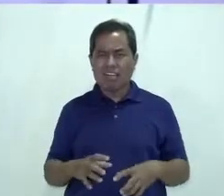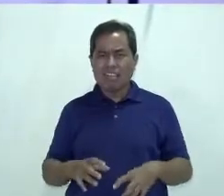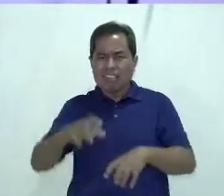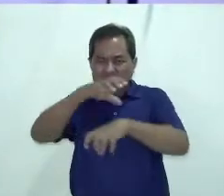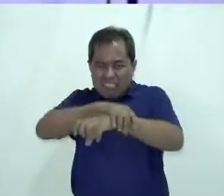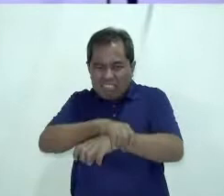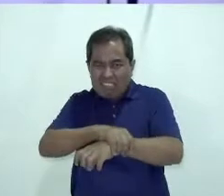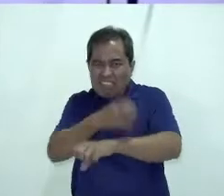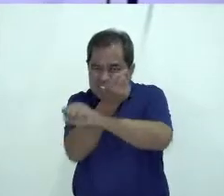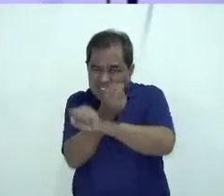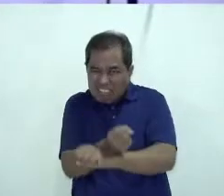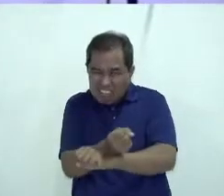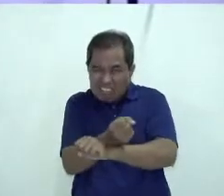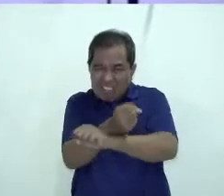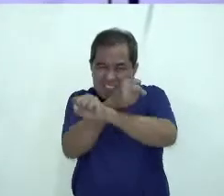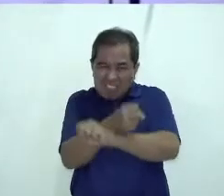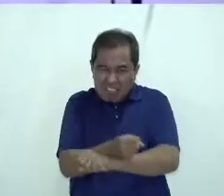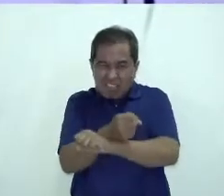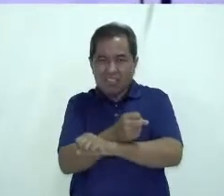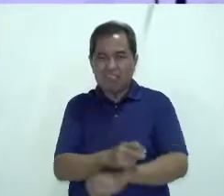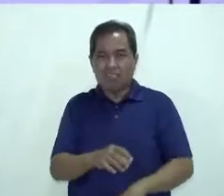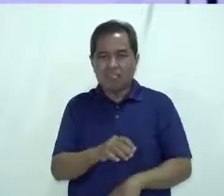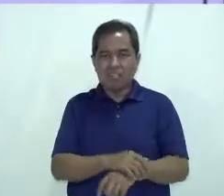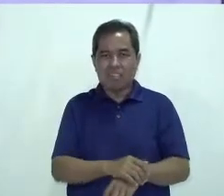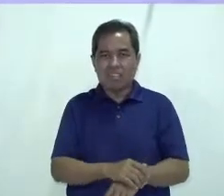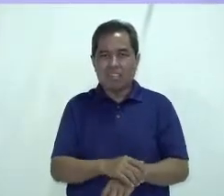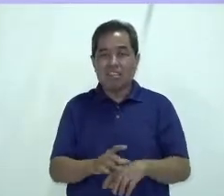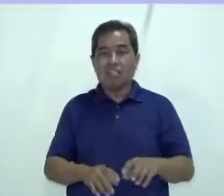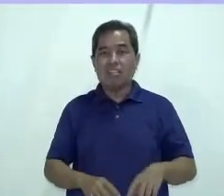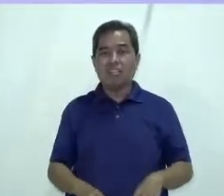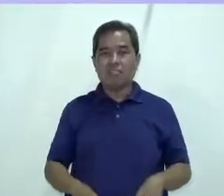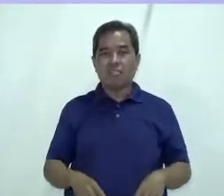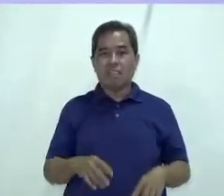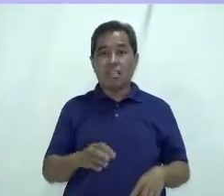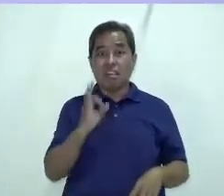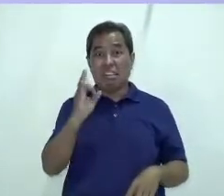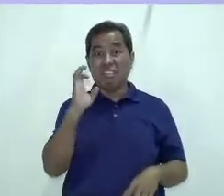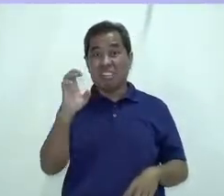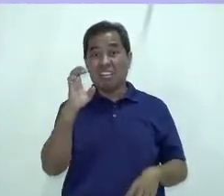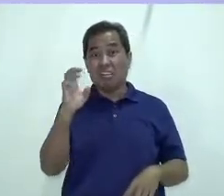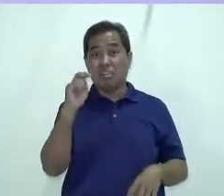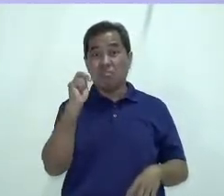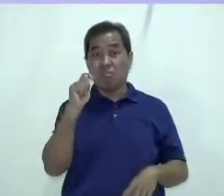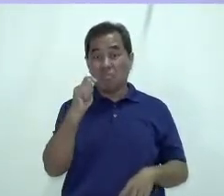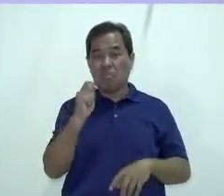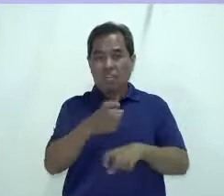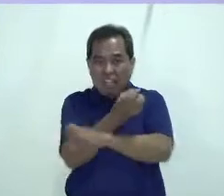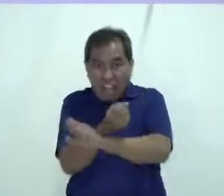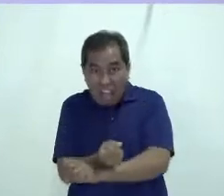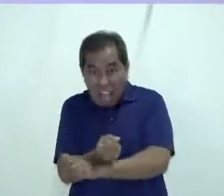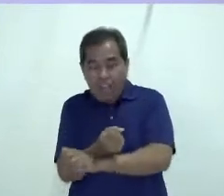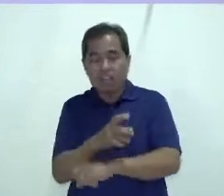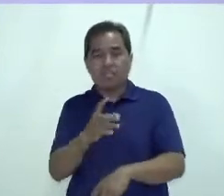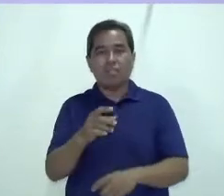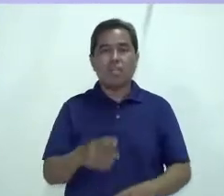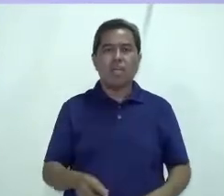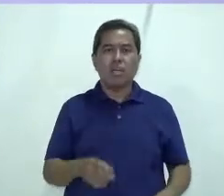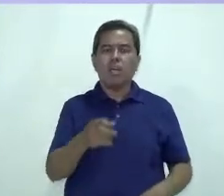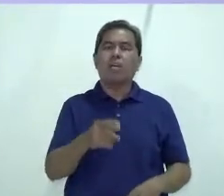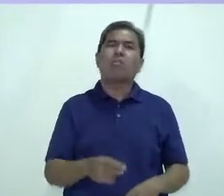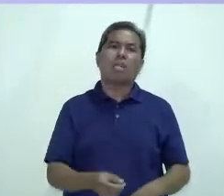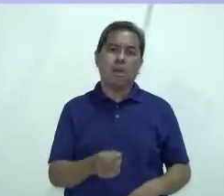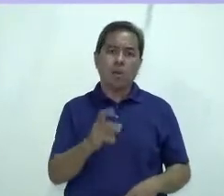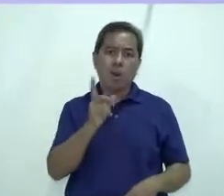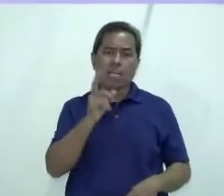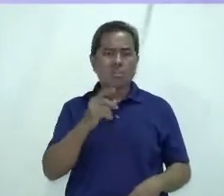stocks. Now, man, what would you do if you were in their shoes? Here you are, following God, obeying God. Think to